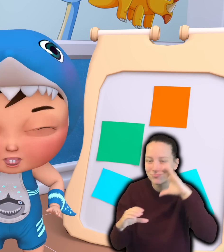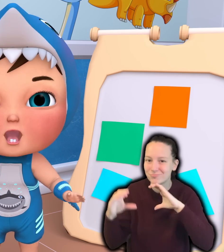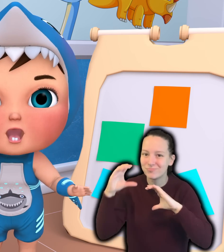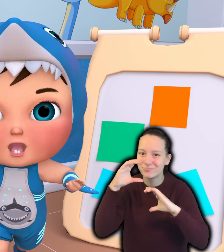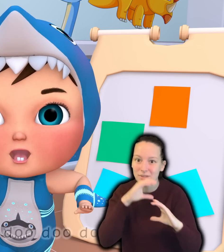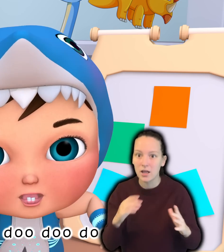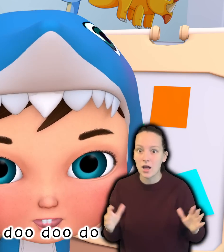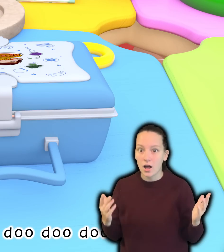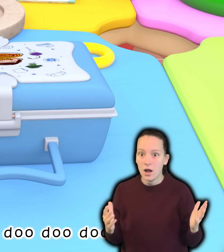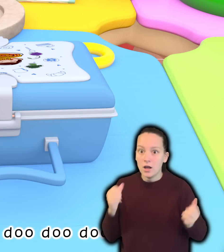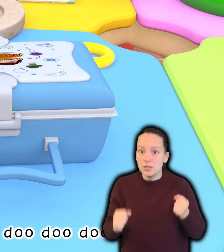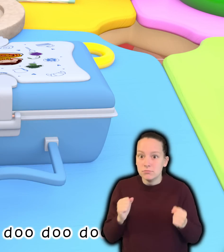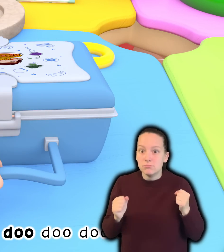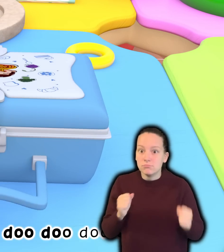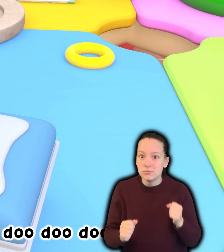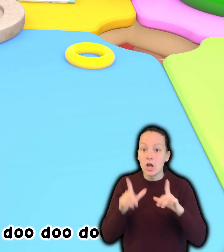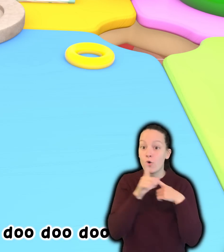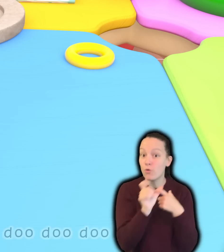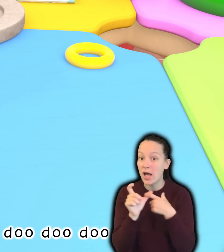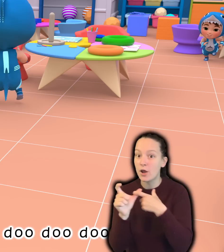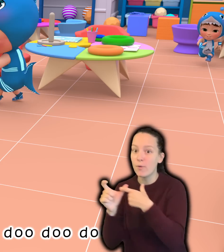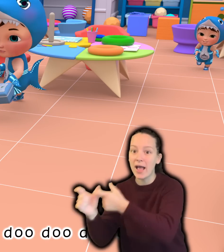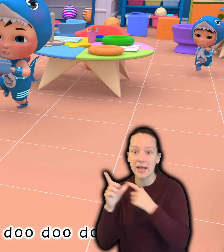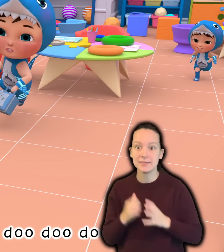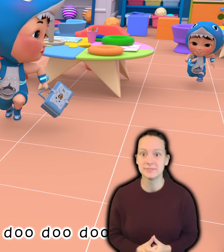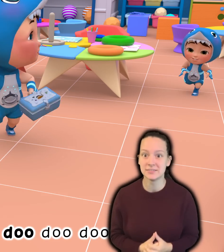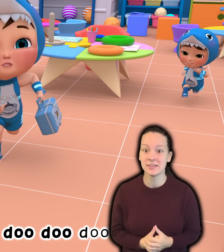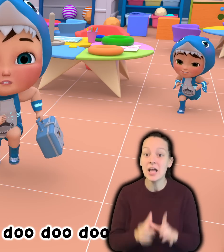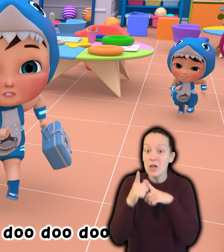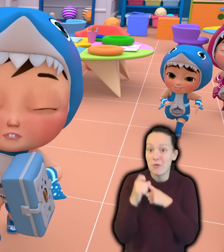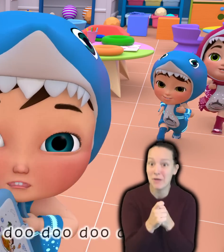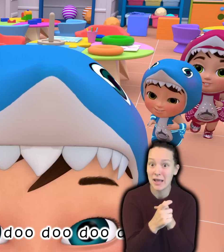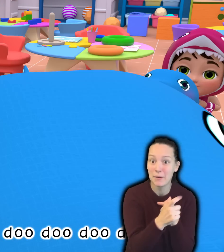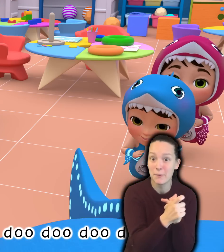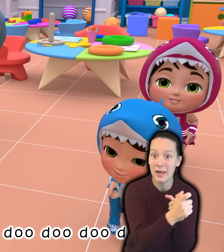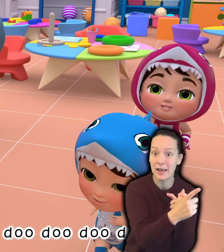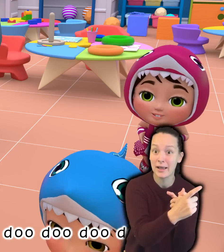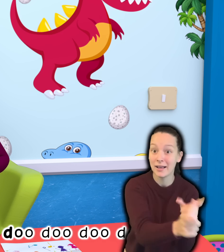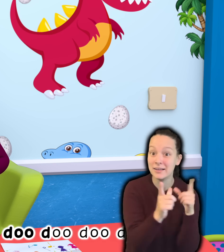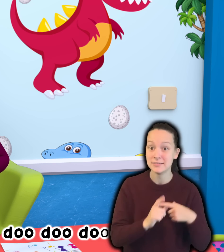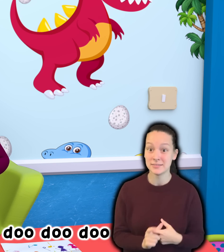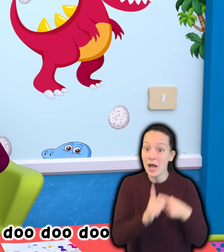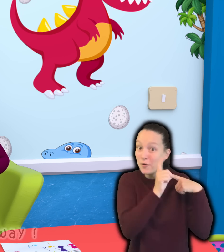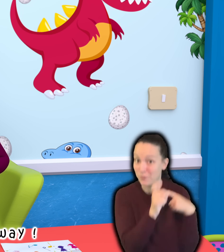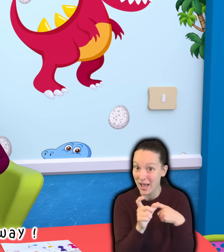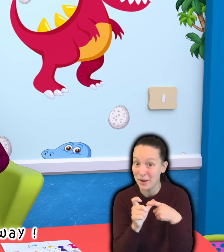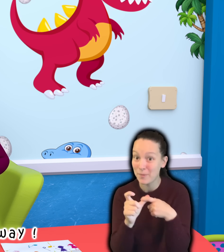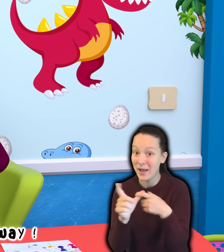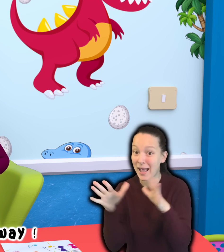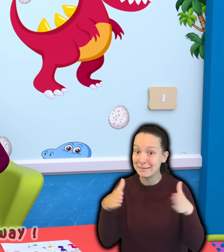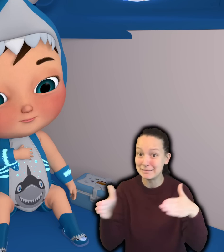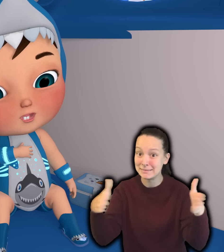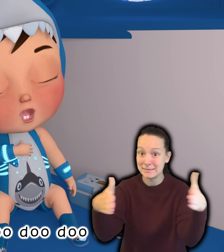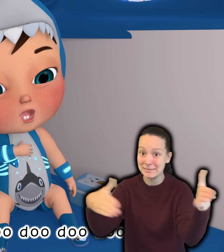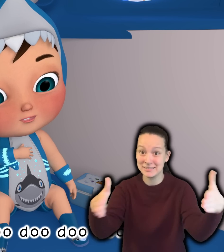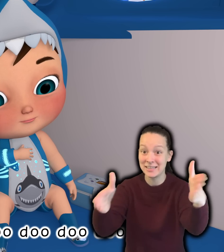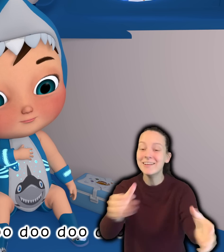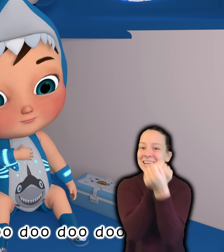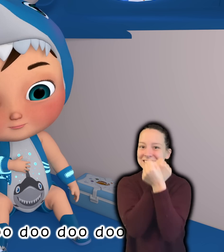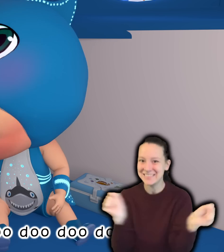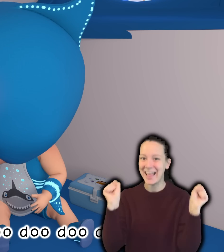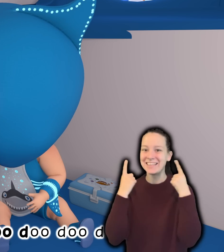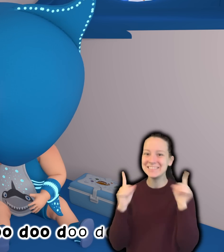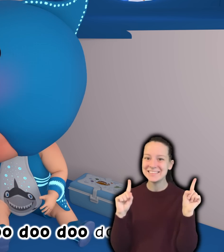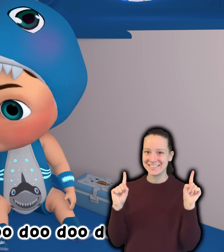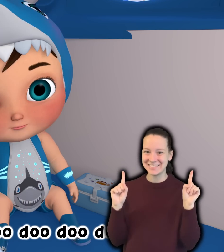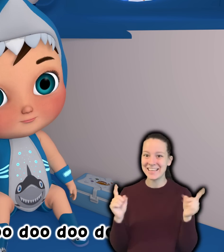hunt. Run away, run away, run away, run away.